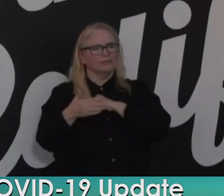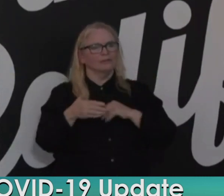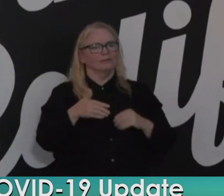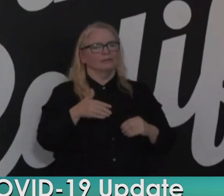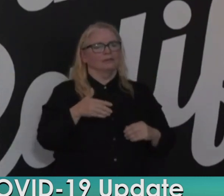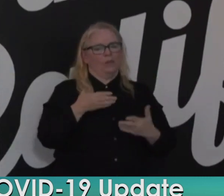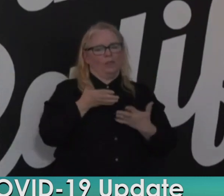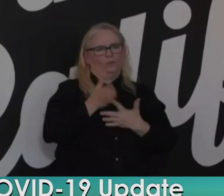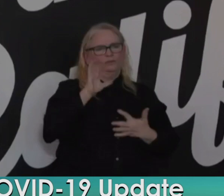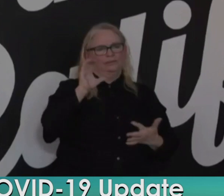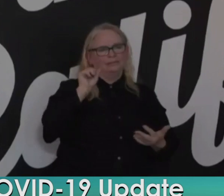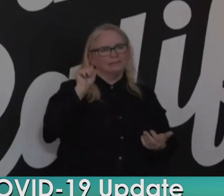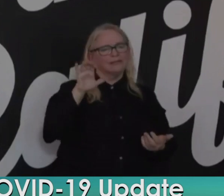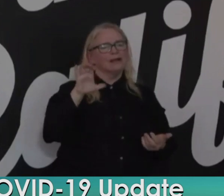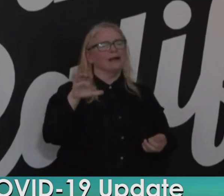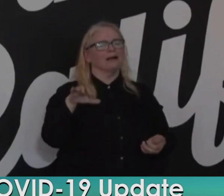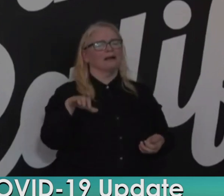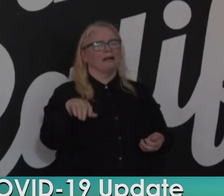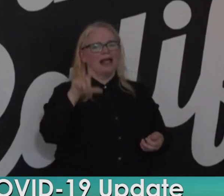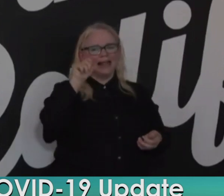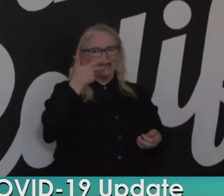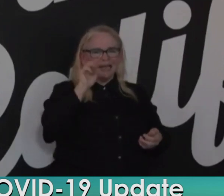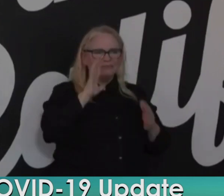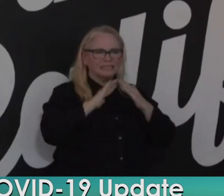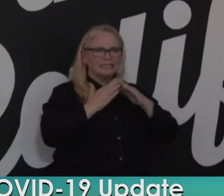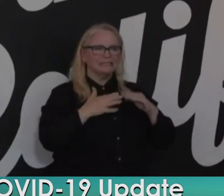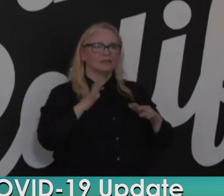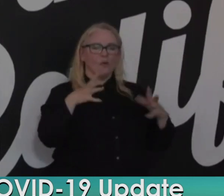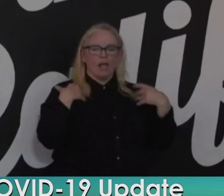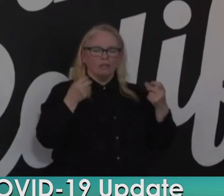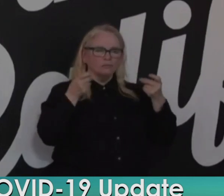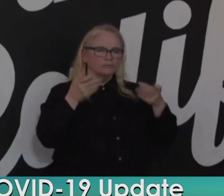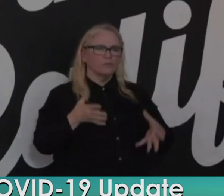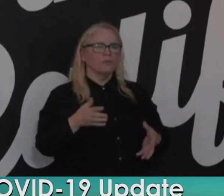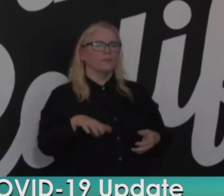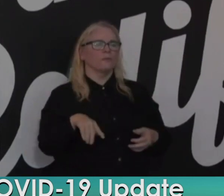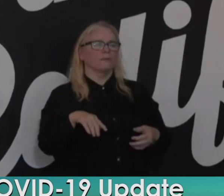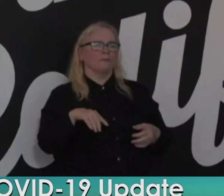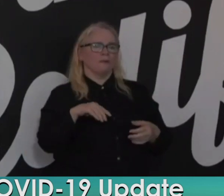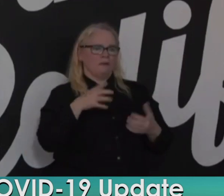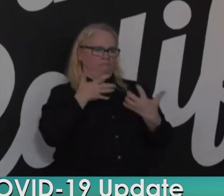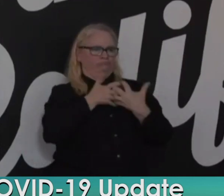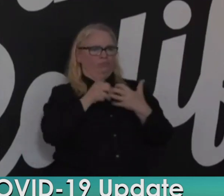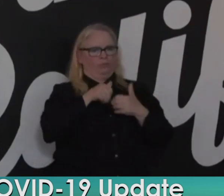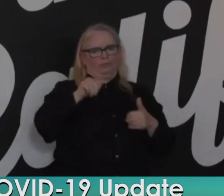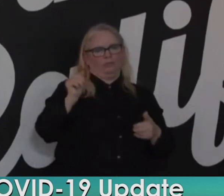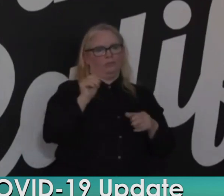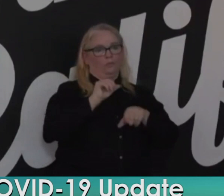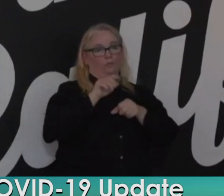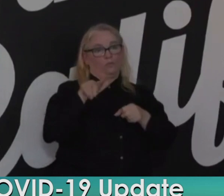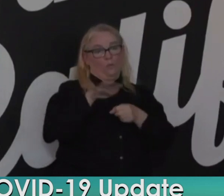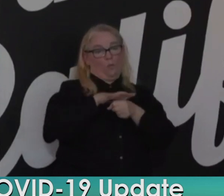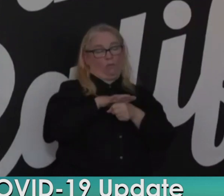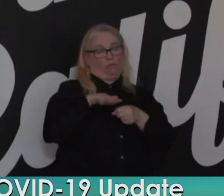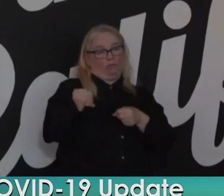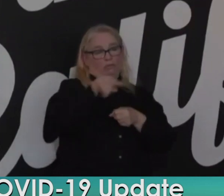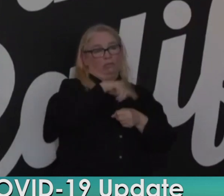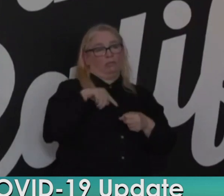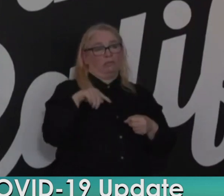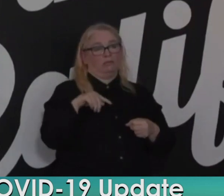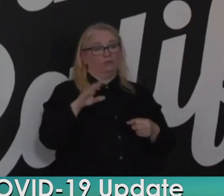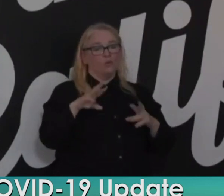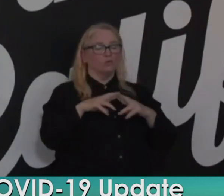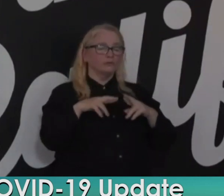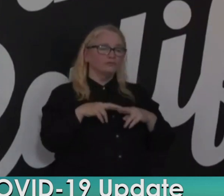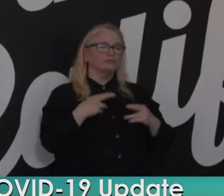of Cities, and their health directors to accommodate their local needs and their regional variances. But